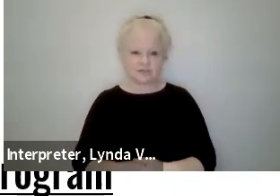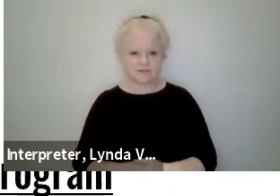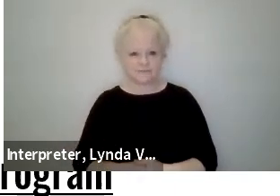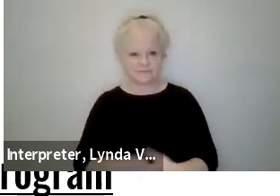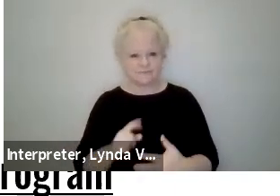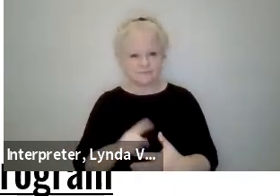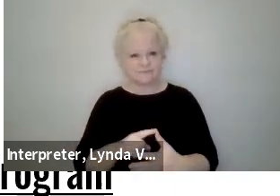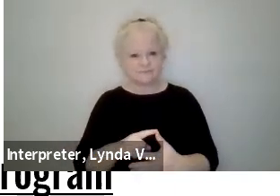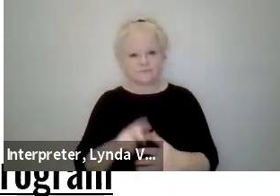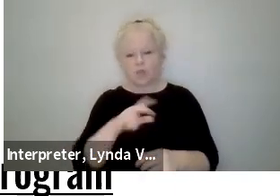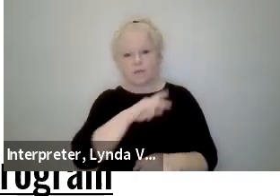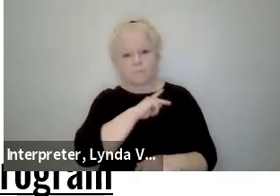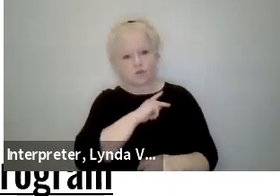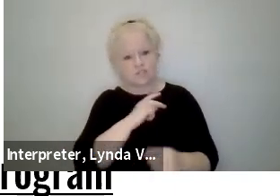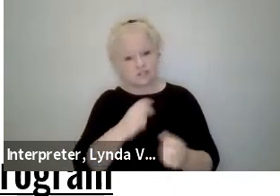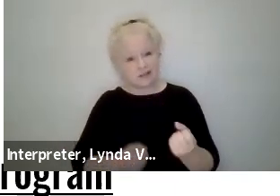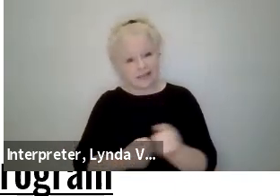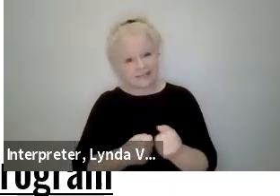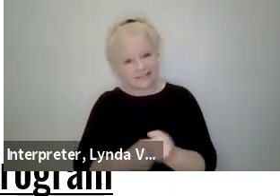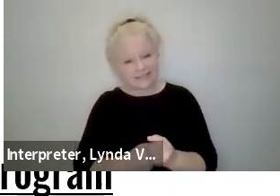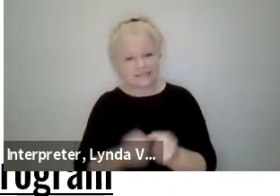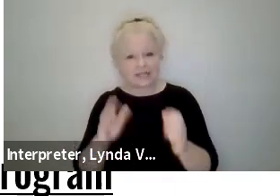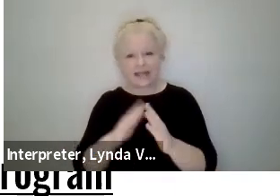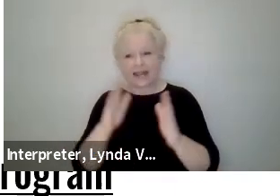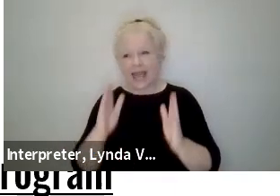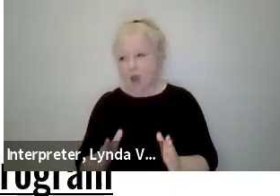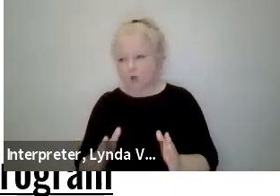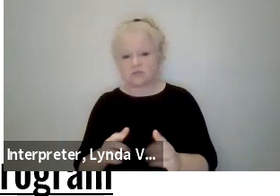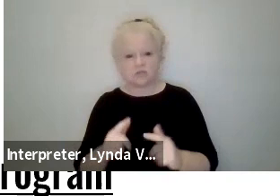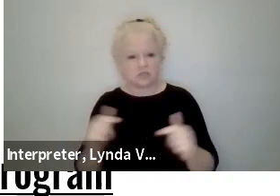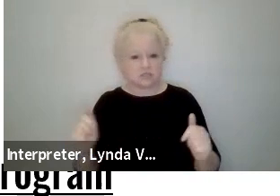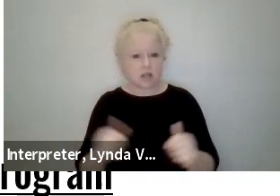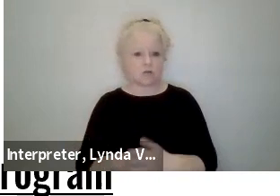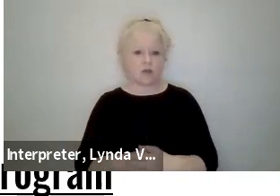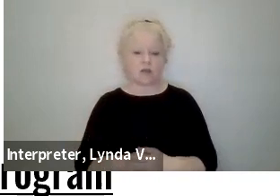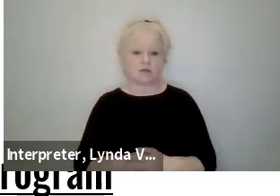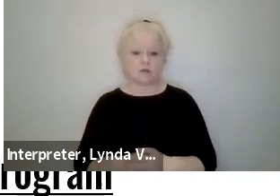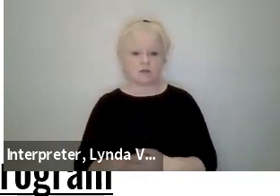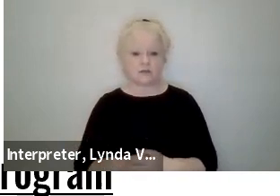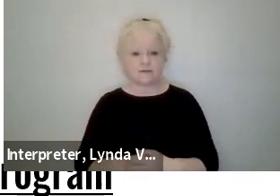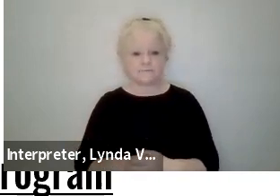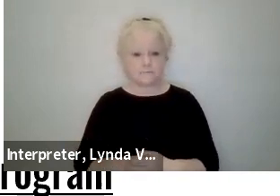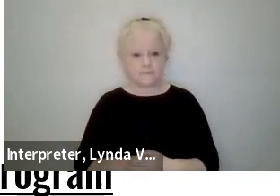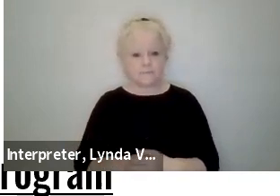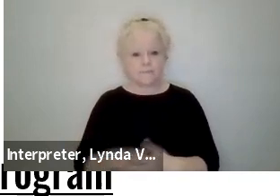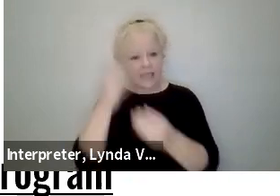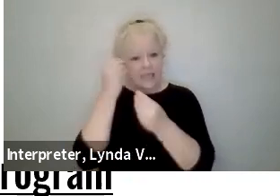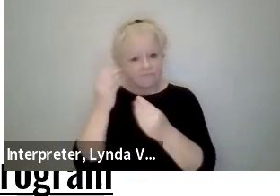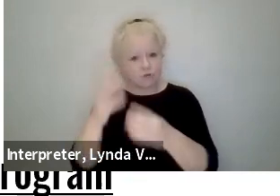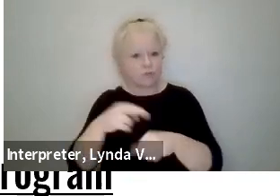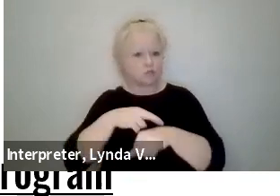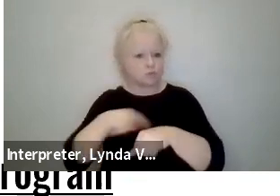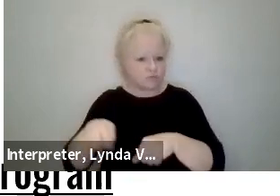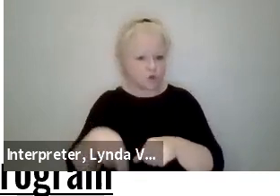personal assistance services, housing and sheltering services, also pretty high, as well as information and referral